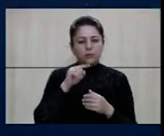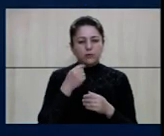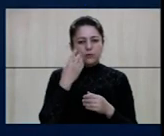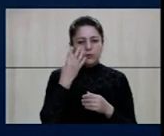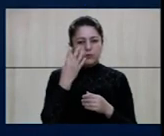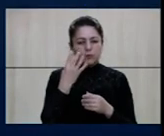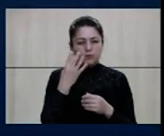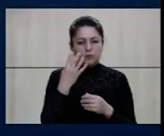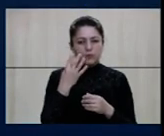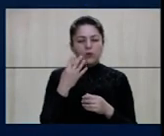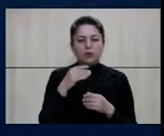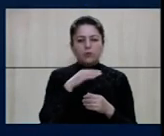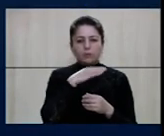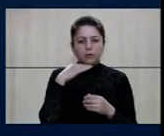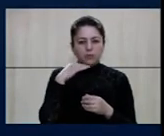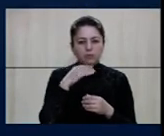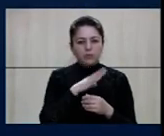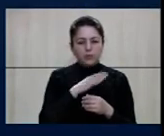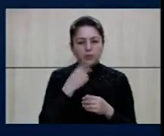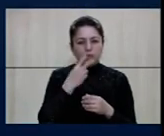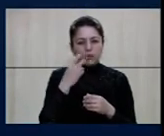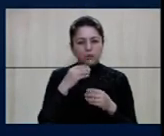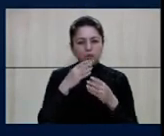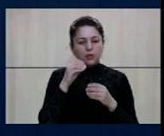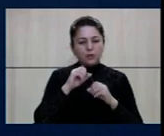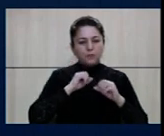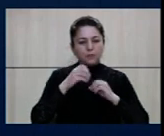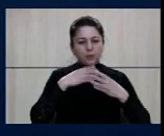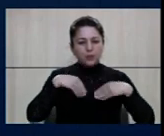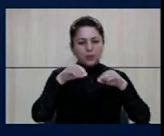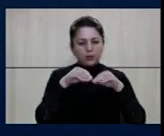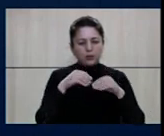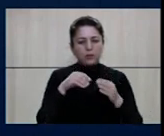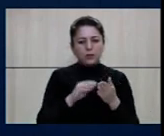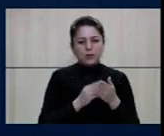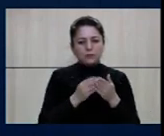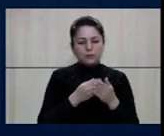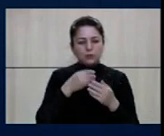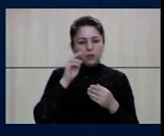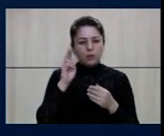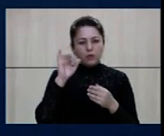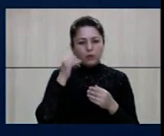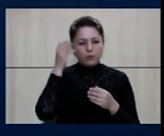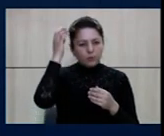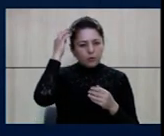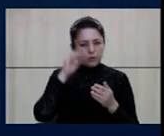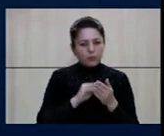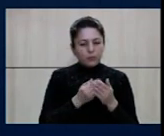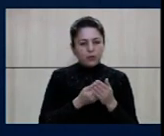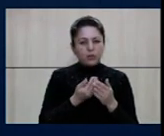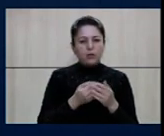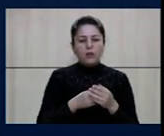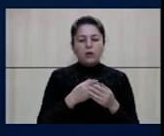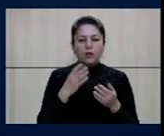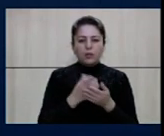1.14 marta ko'p bo'lgan 2-brigadani qazib olgan ko'mirlarni aniqlaymiz. Demak,